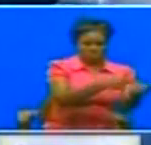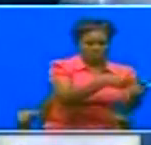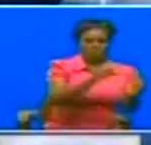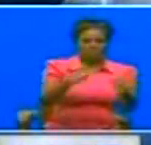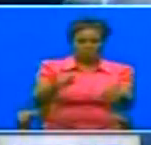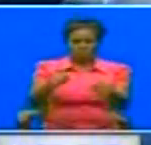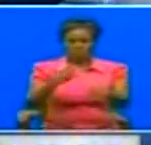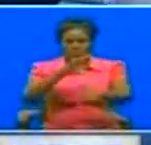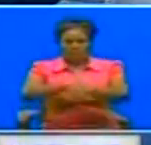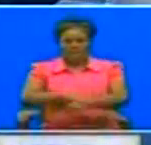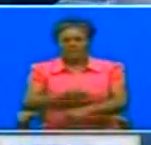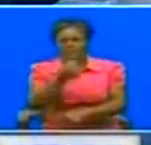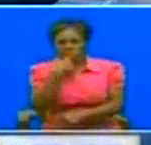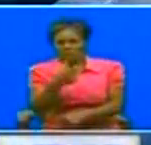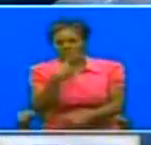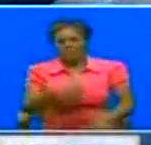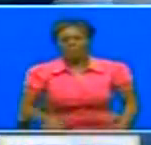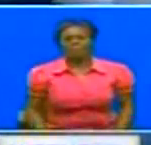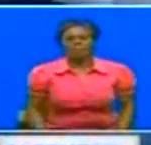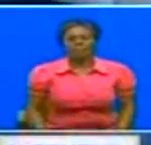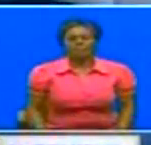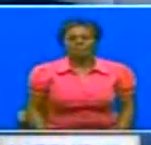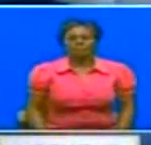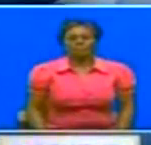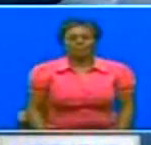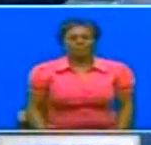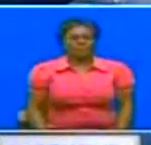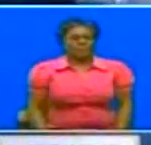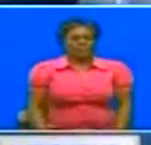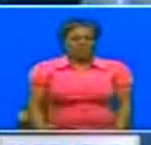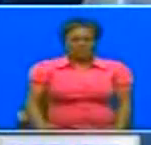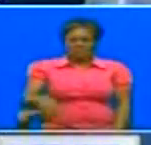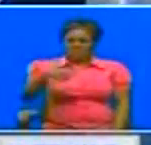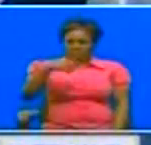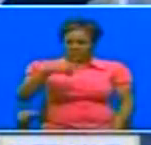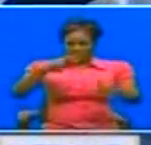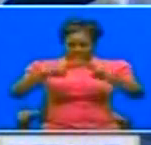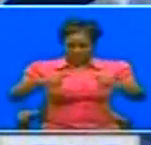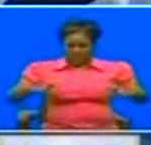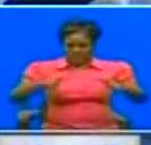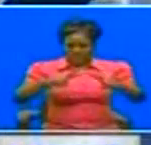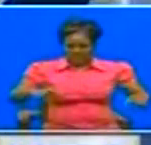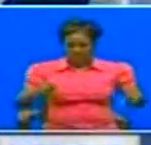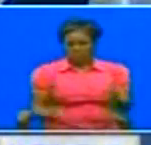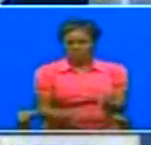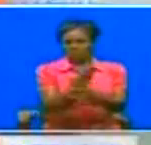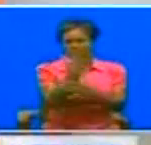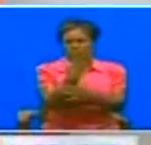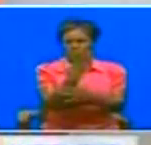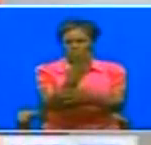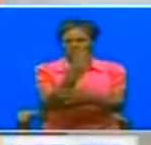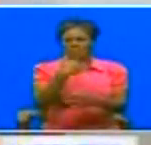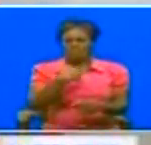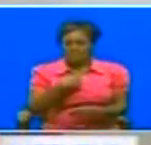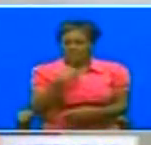to give treatment where it's needed? First, I want to say I was at the launch of the All-In, and I was